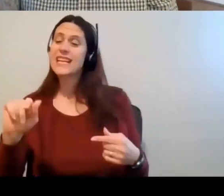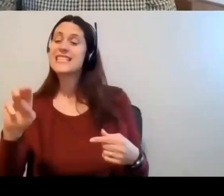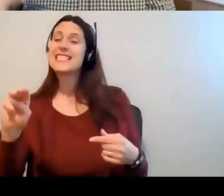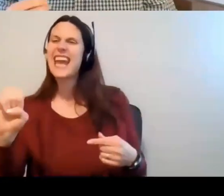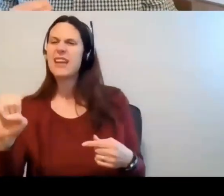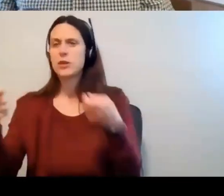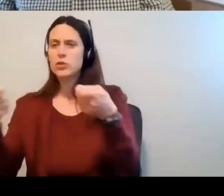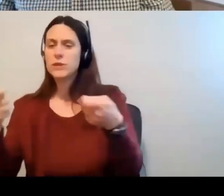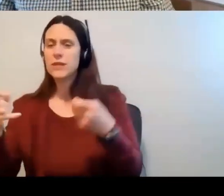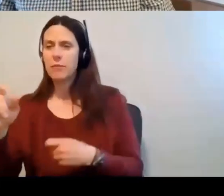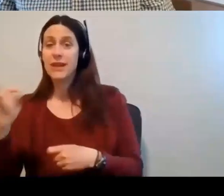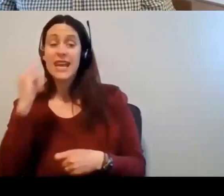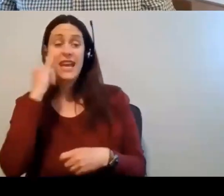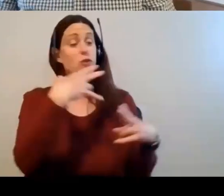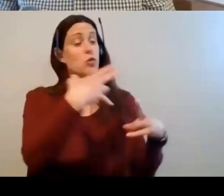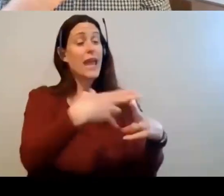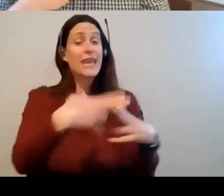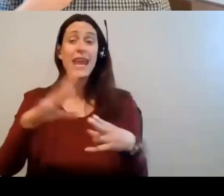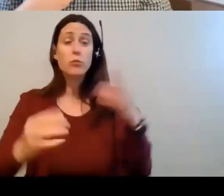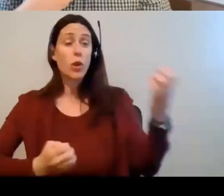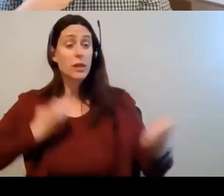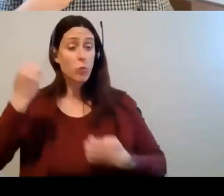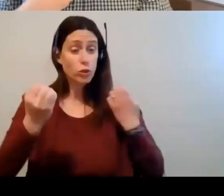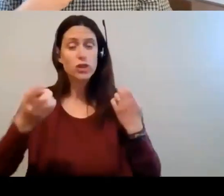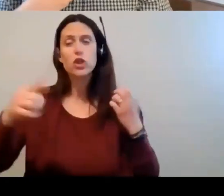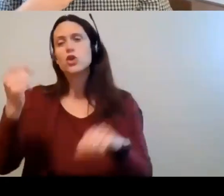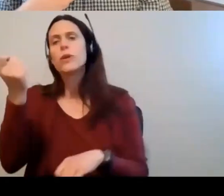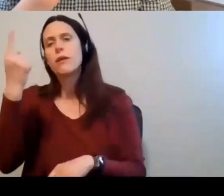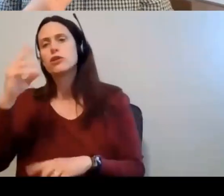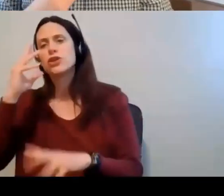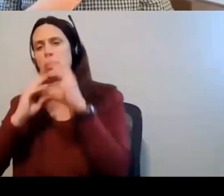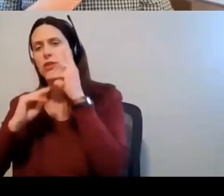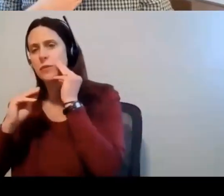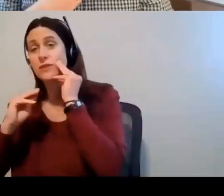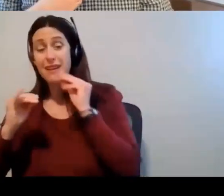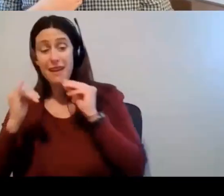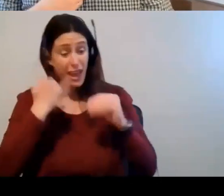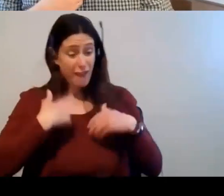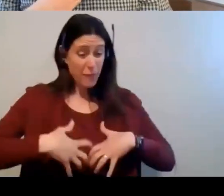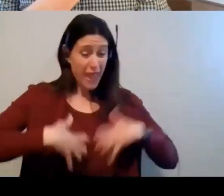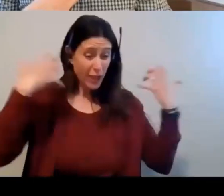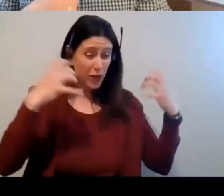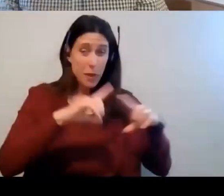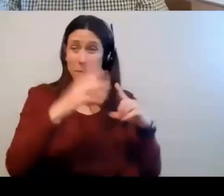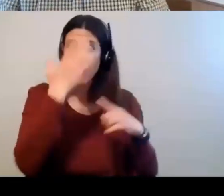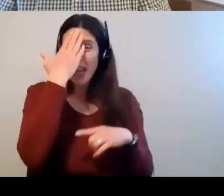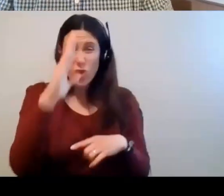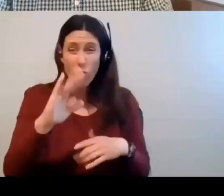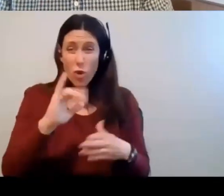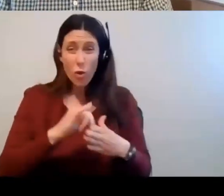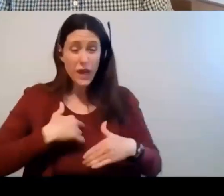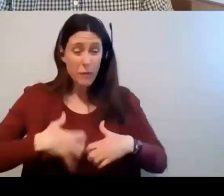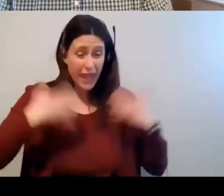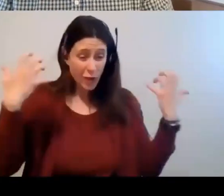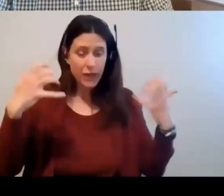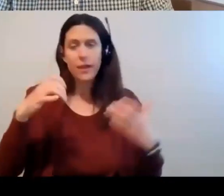emotions, you can better understand your experience. So if I'm really angry, but I don't know that I'm angry, that's unhelpful to me. Does that help answer your question a little